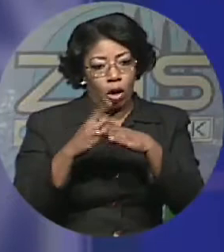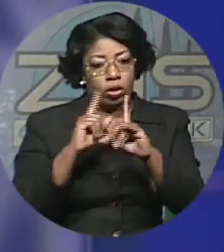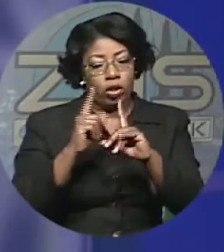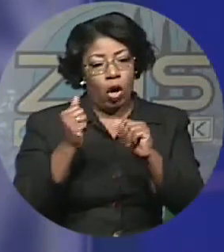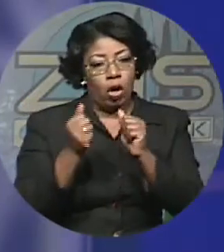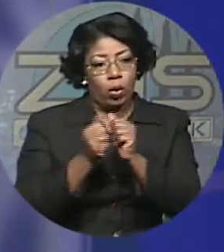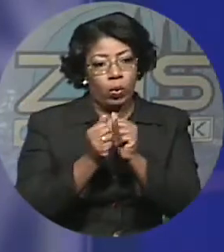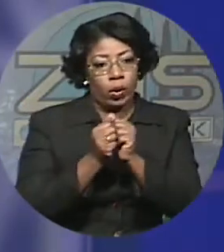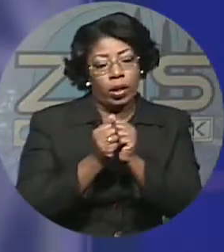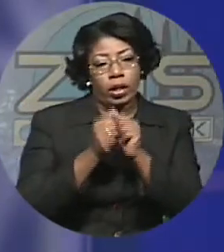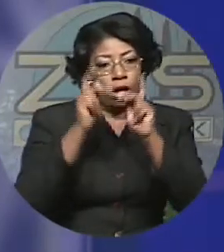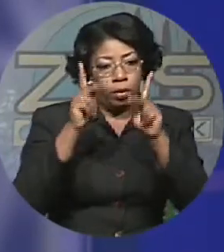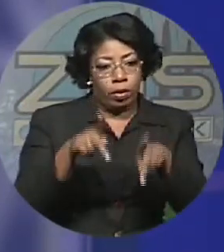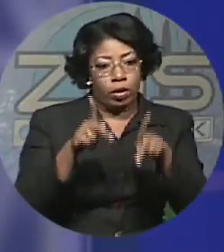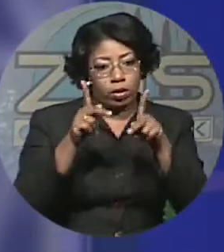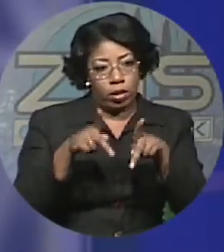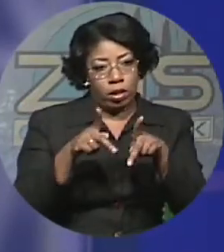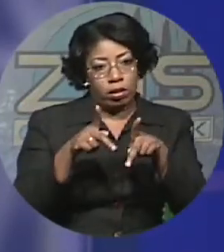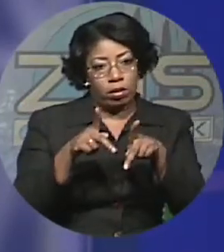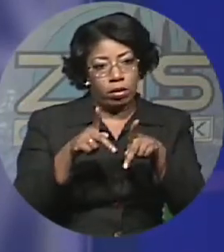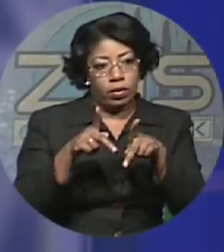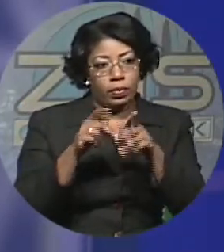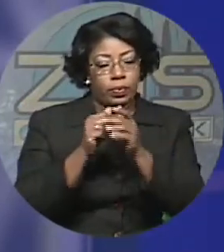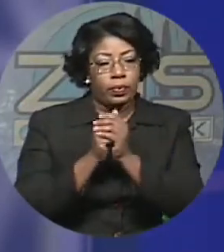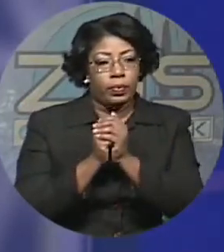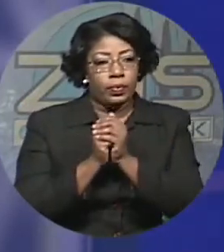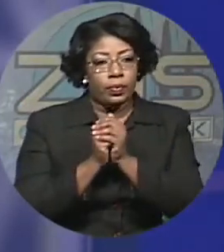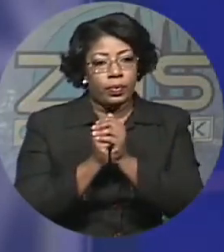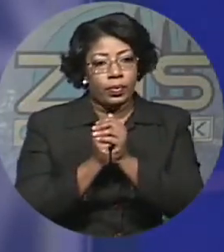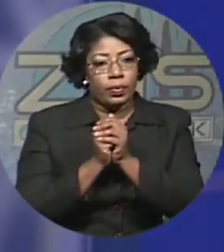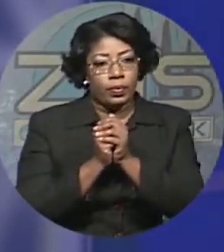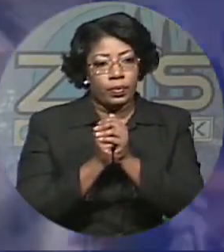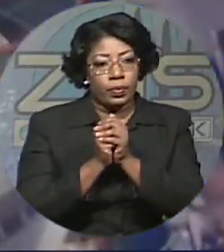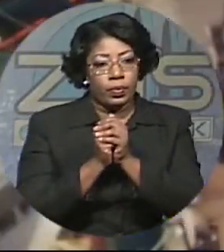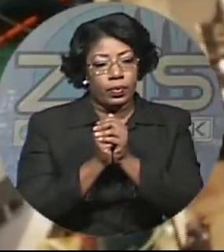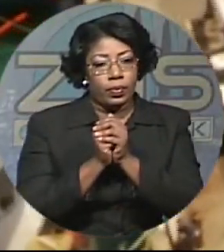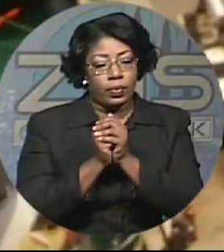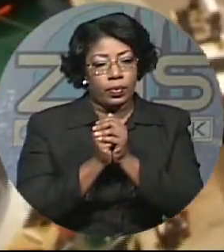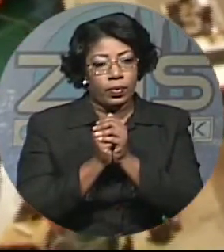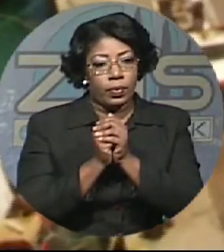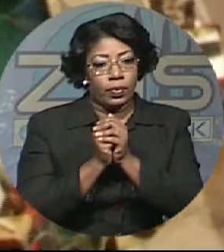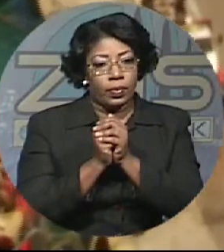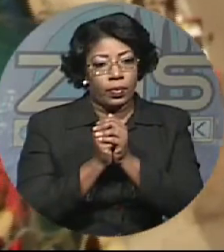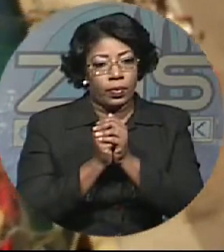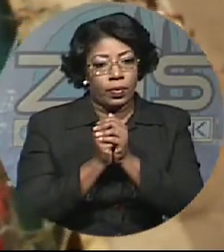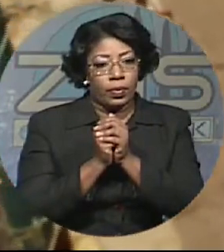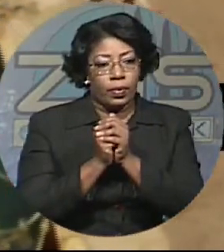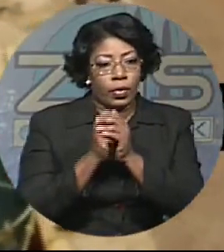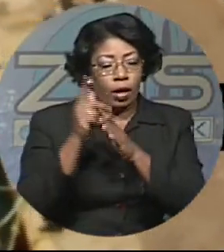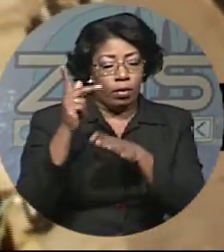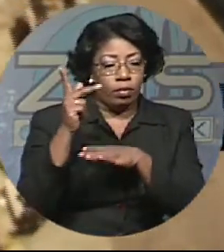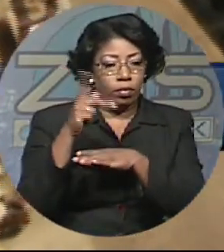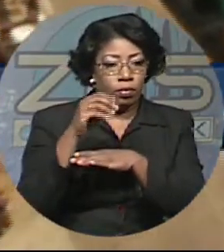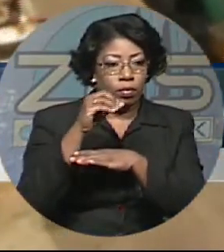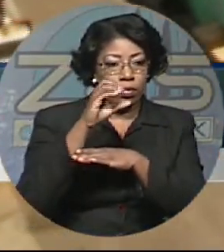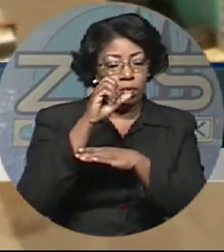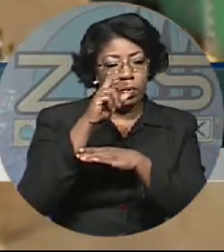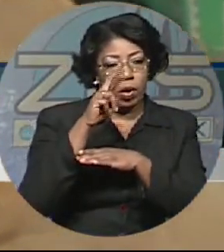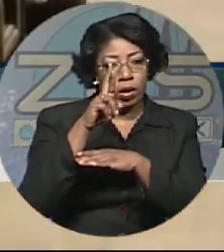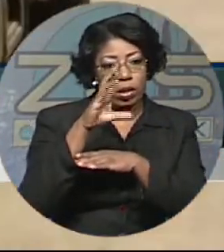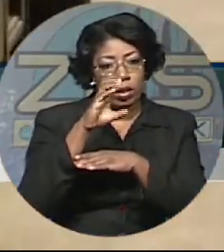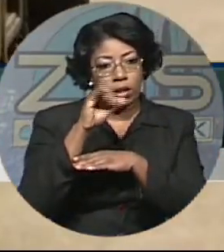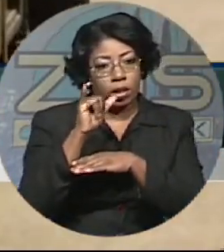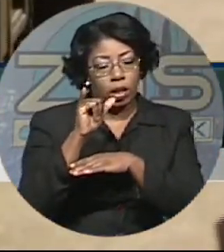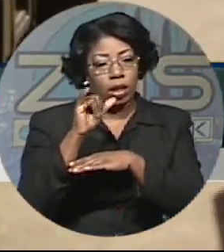several people on the role they play in connecting the islands. Potter's Key dock was a hive of activity on Wednesday